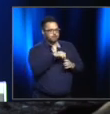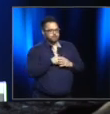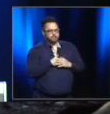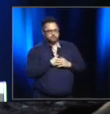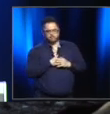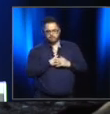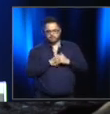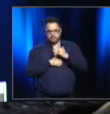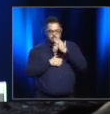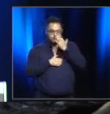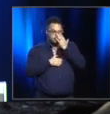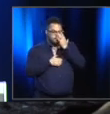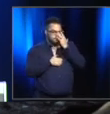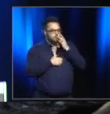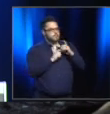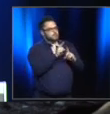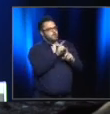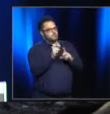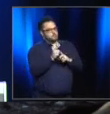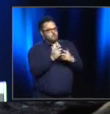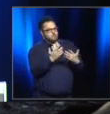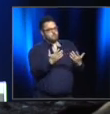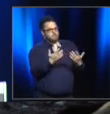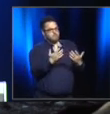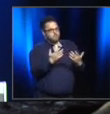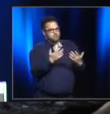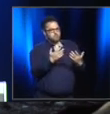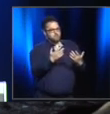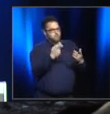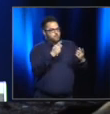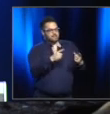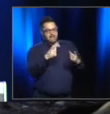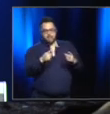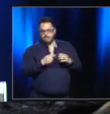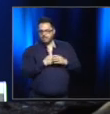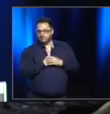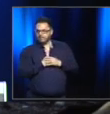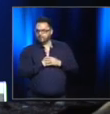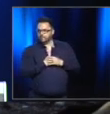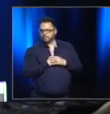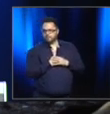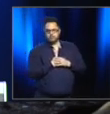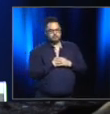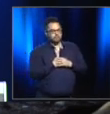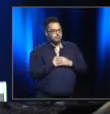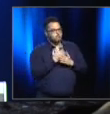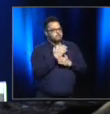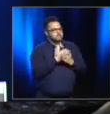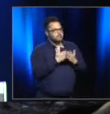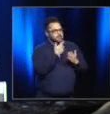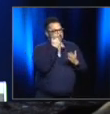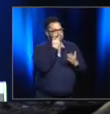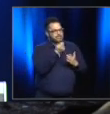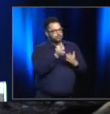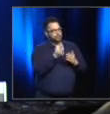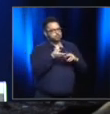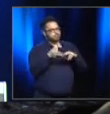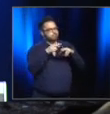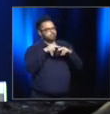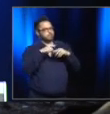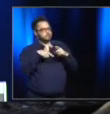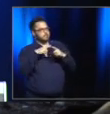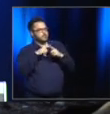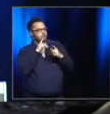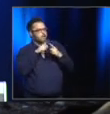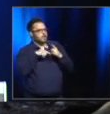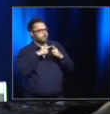Just to put this in context, what was also happening about that time was that there was growing interest in the idea of climate change,